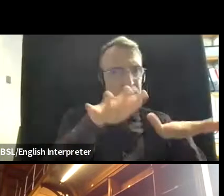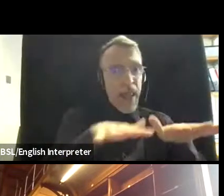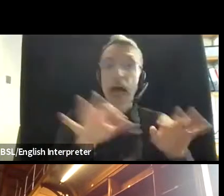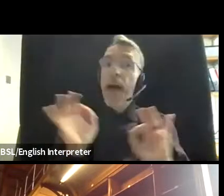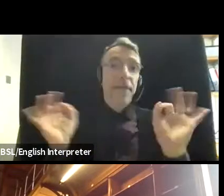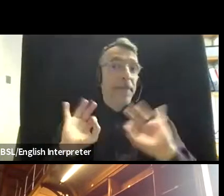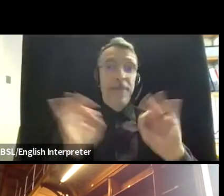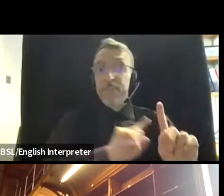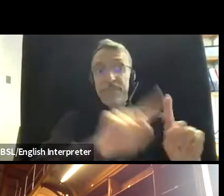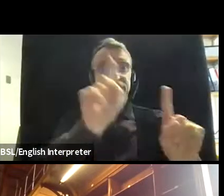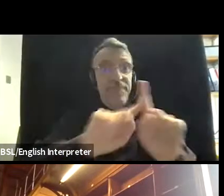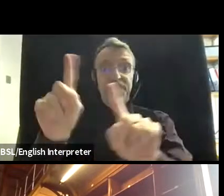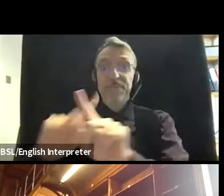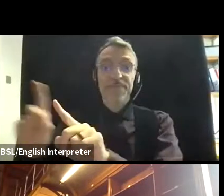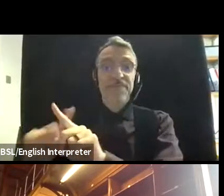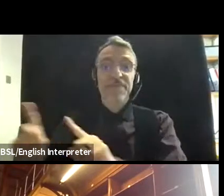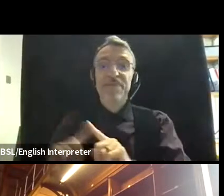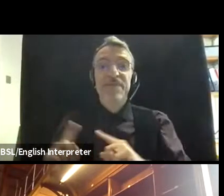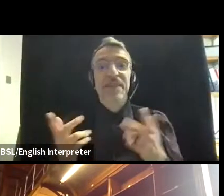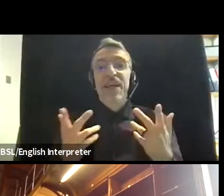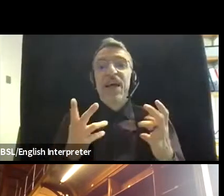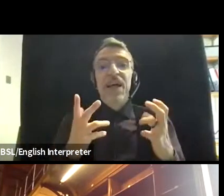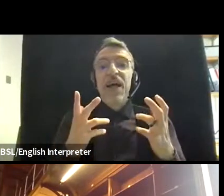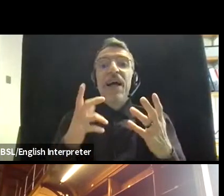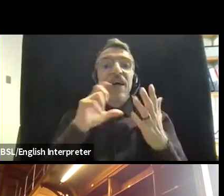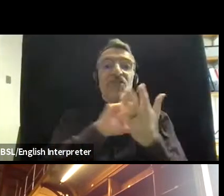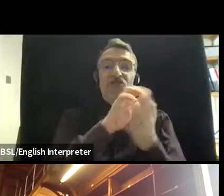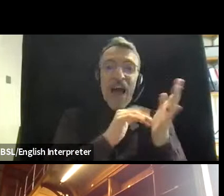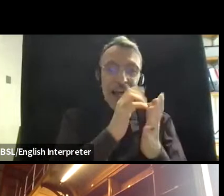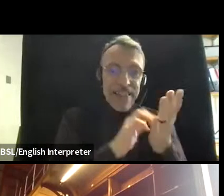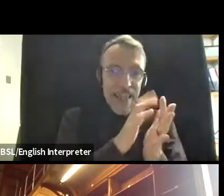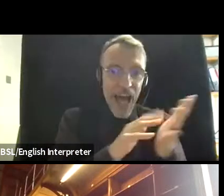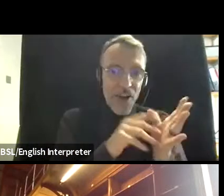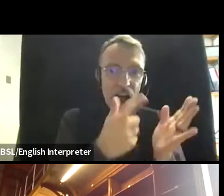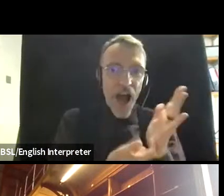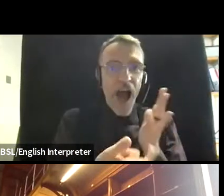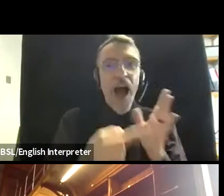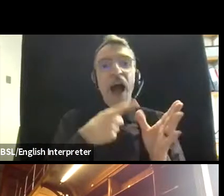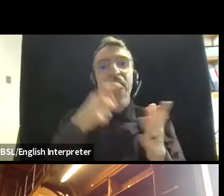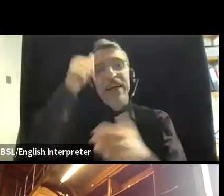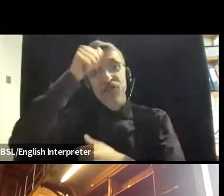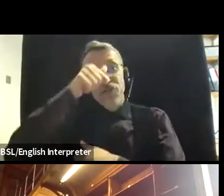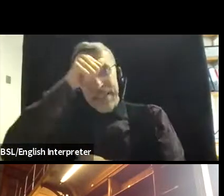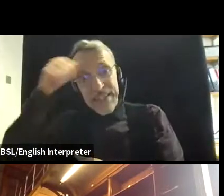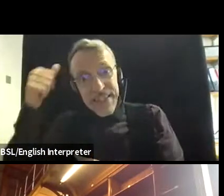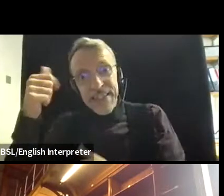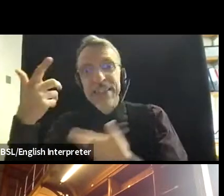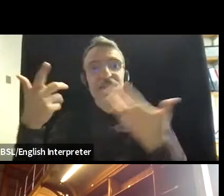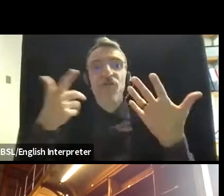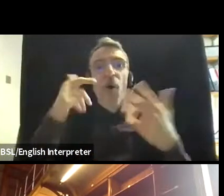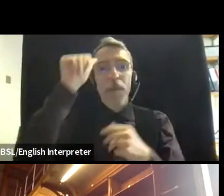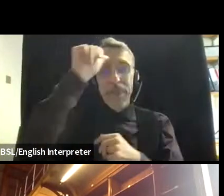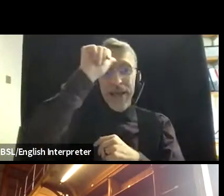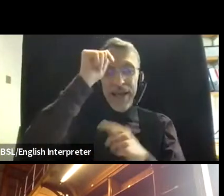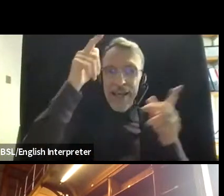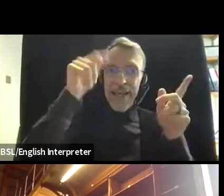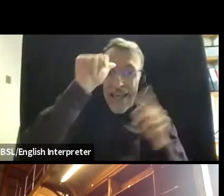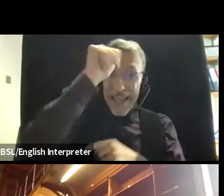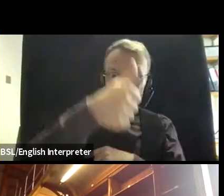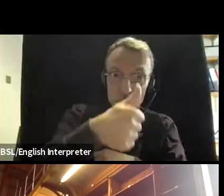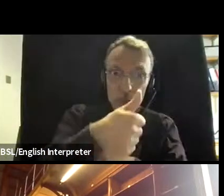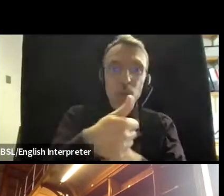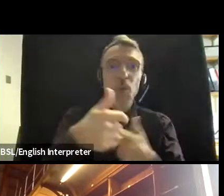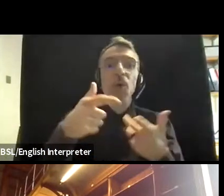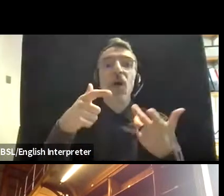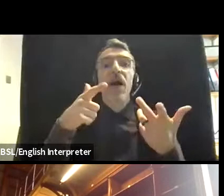experience of Ahmadiyyas is different from the Shia Hazaras, is from the Christian Dalits, from the Hindu Dalits, for example, in the context